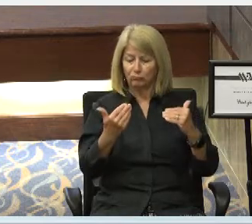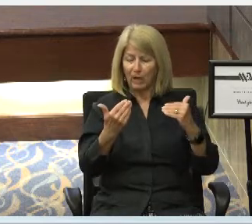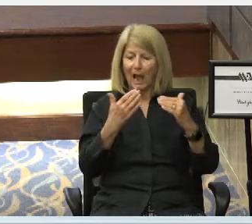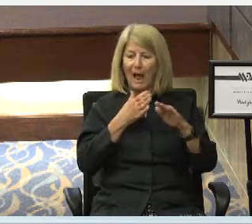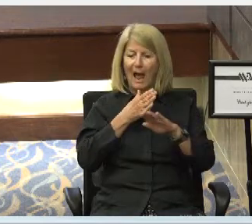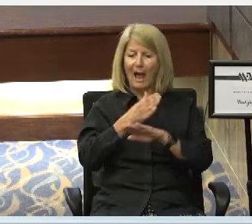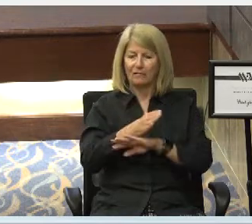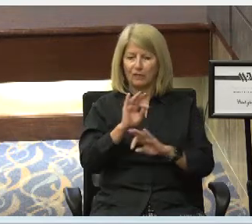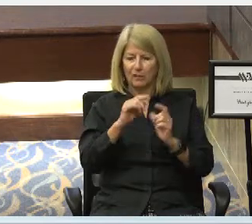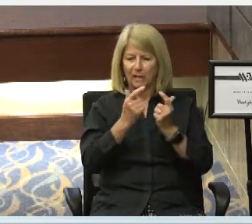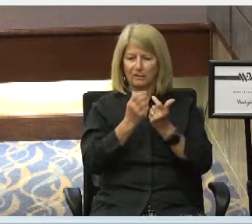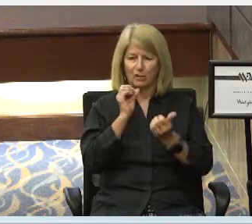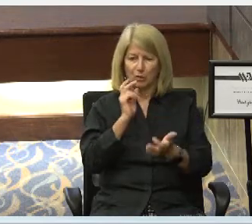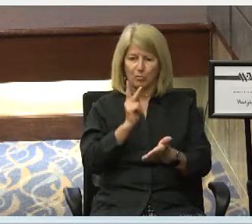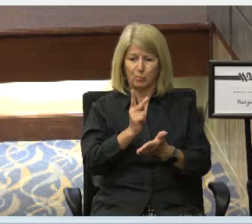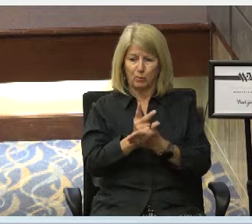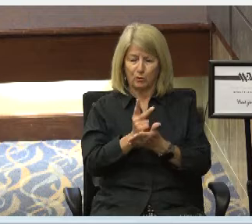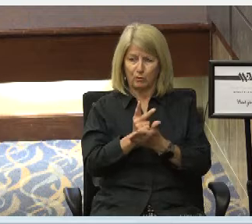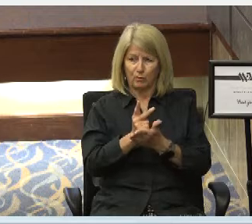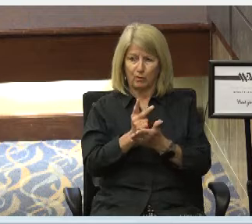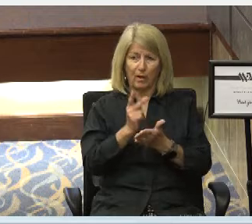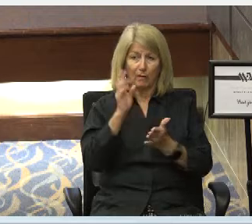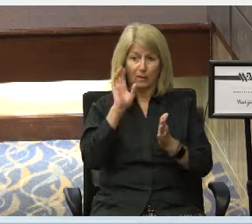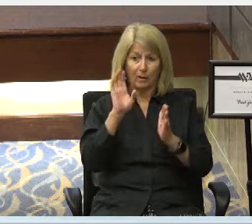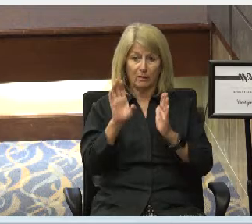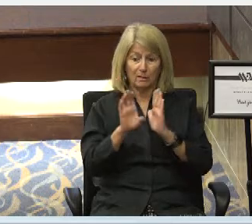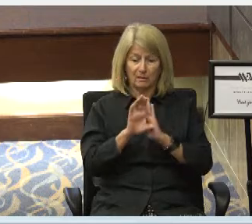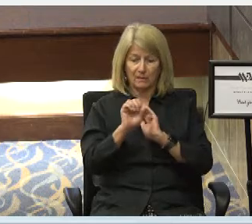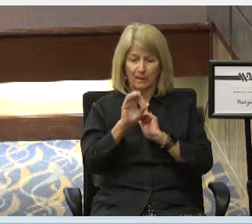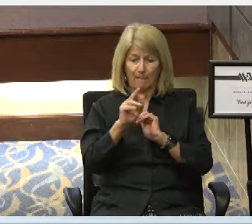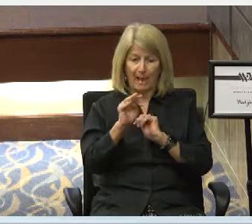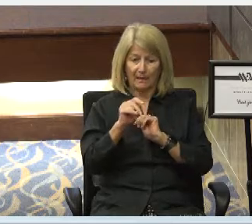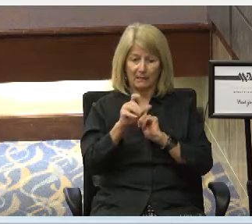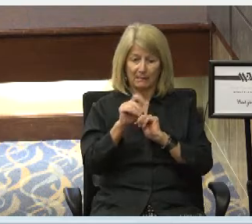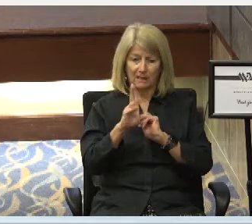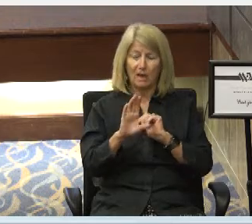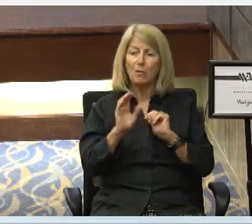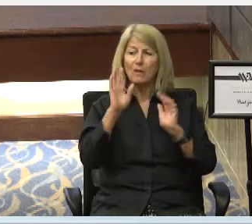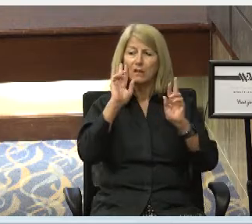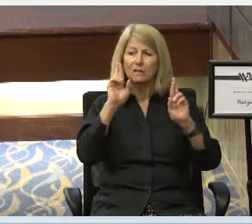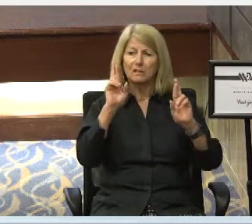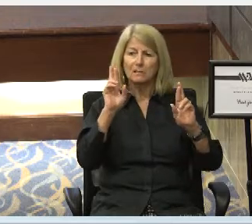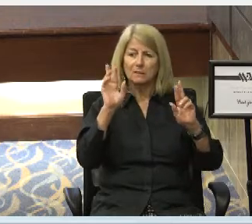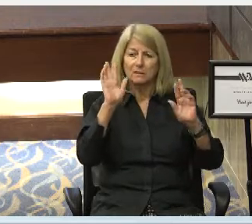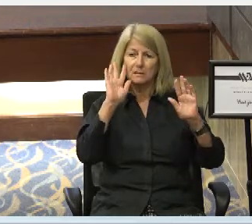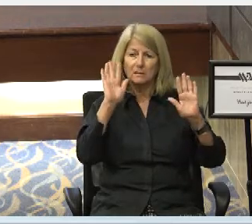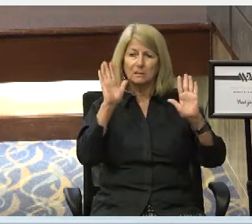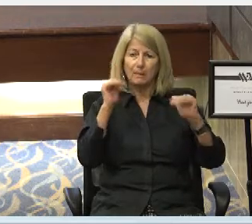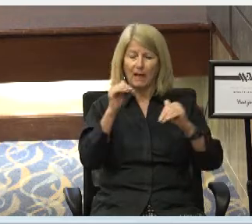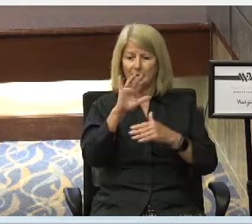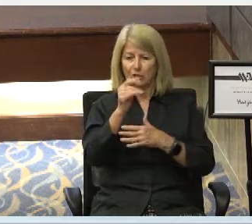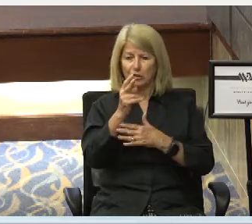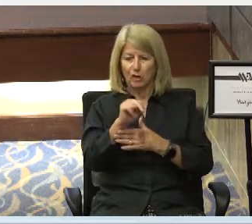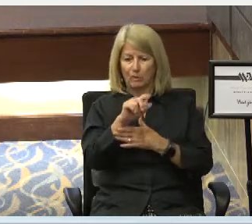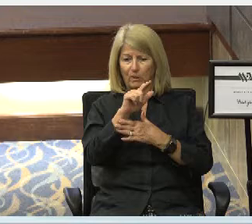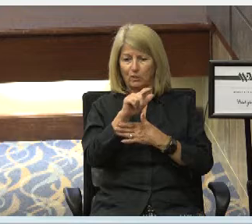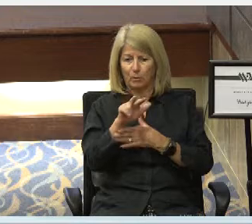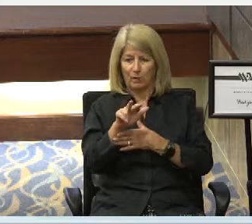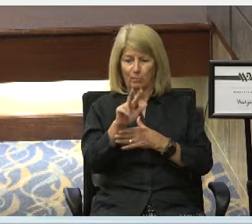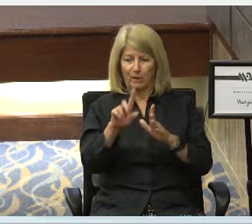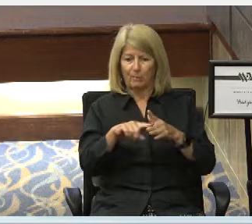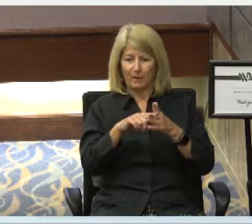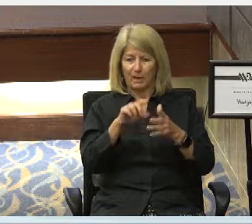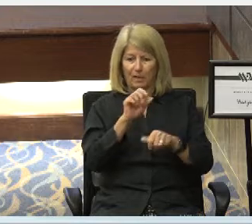of the PUD and the schematics. We expect that to be in January 23, with them beginning the work in